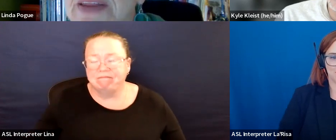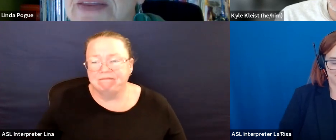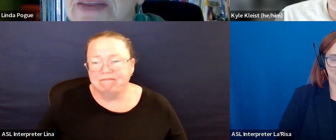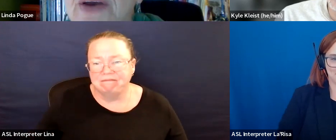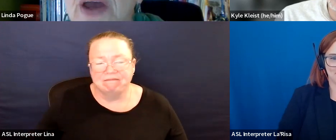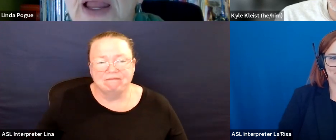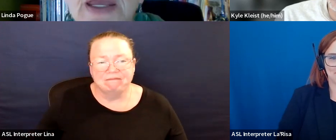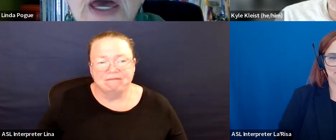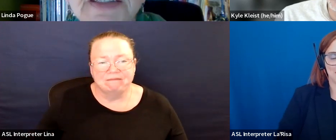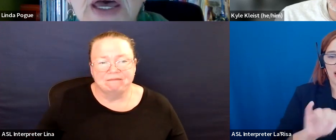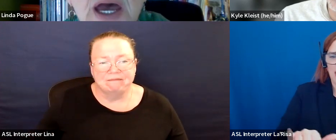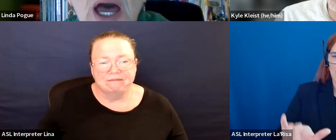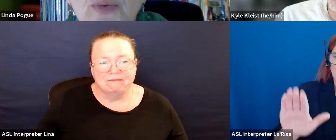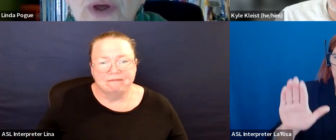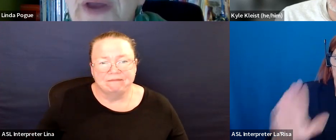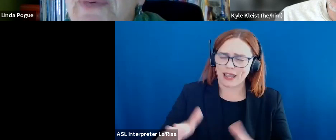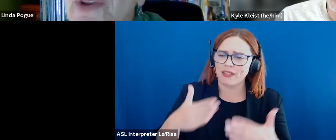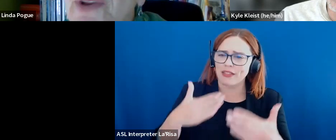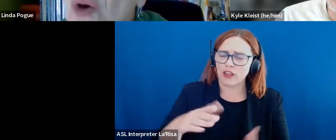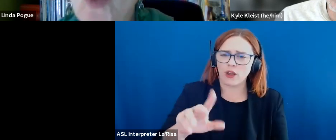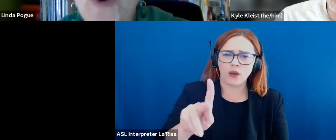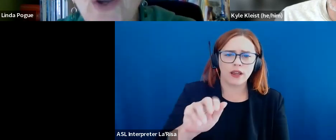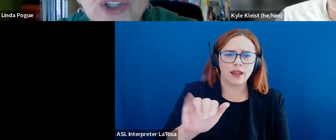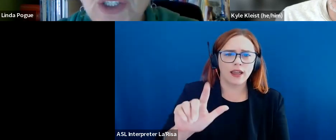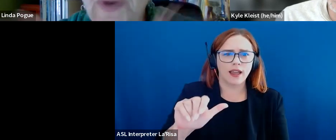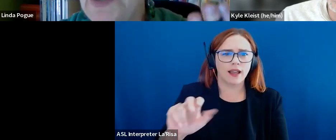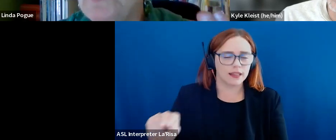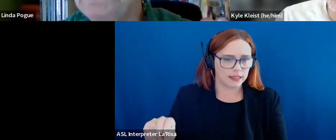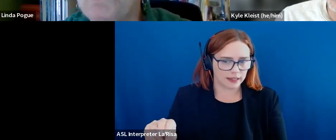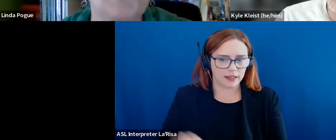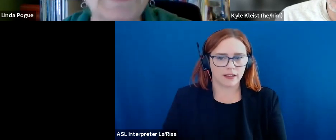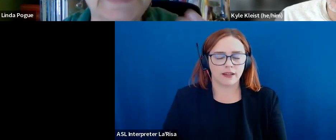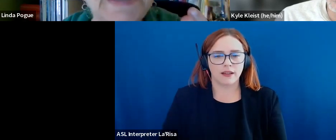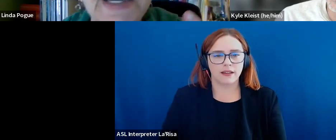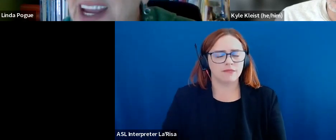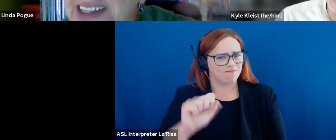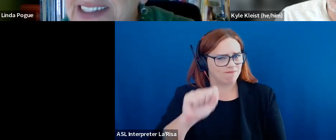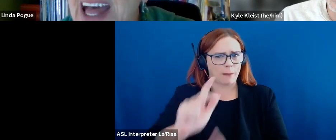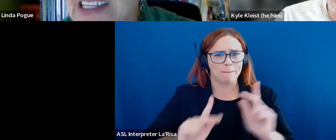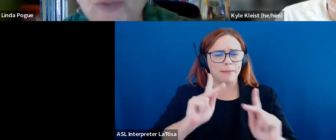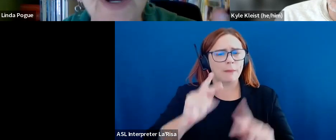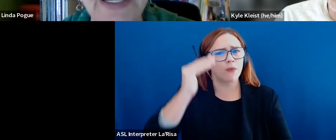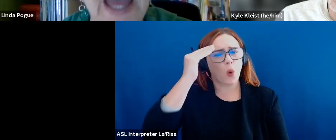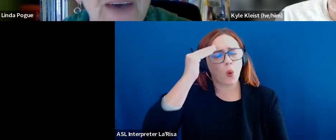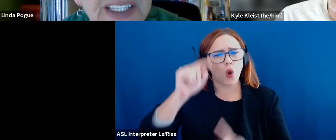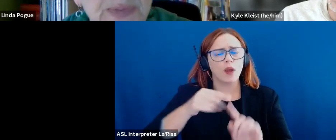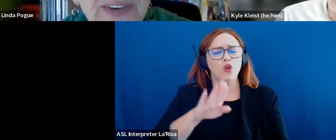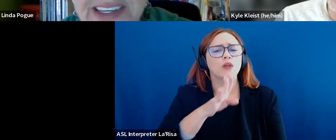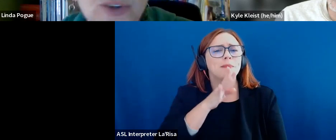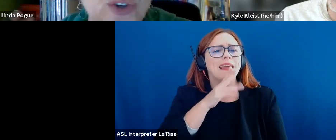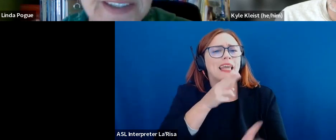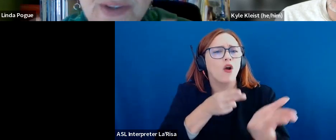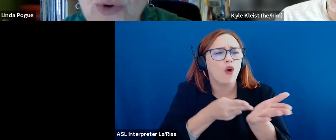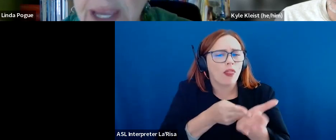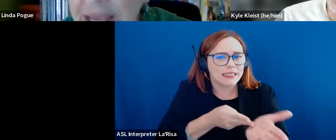That's great. Thank you, Kaylani. Yes. Well, people know when you're speaking with some authenticity. They understand if you really have experienced